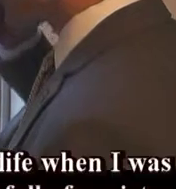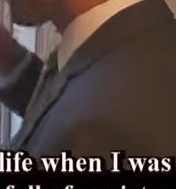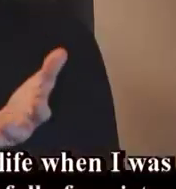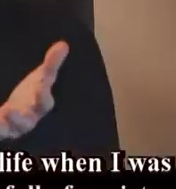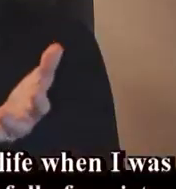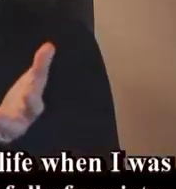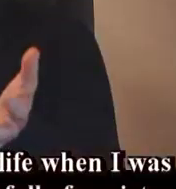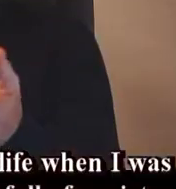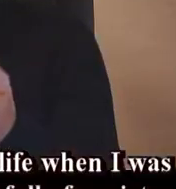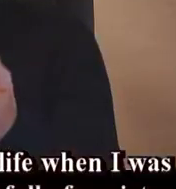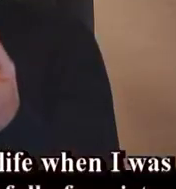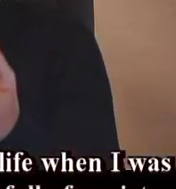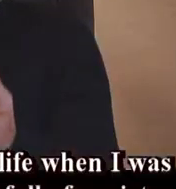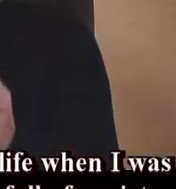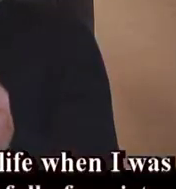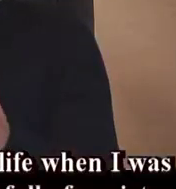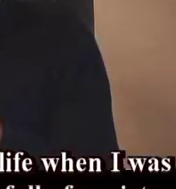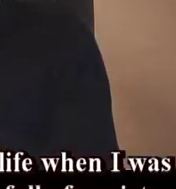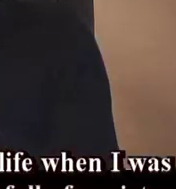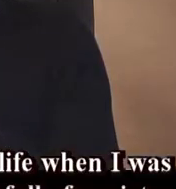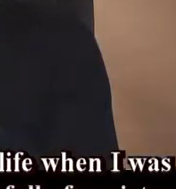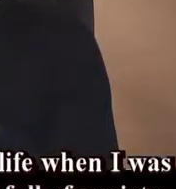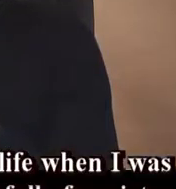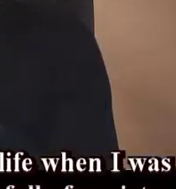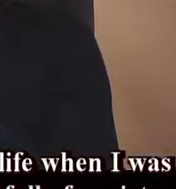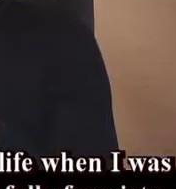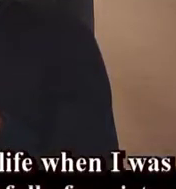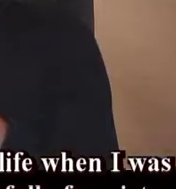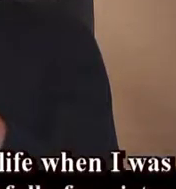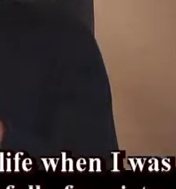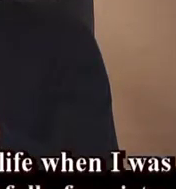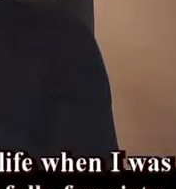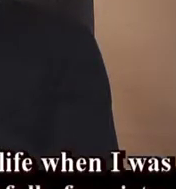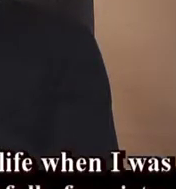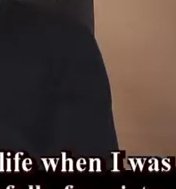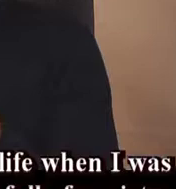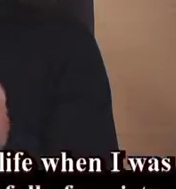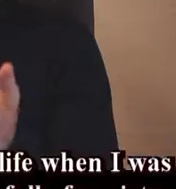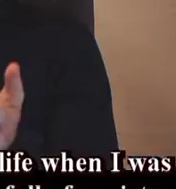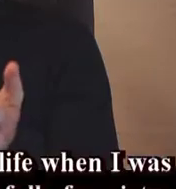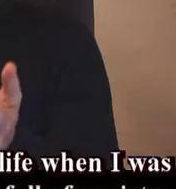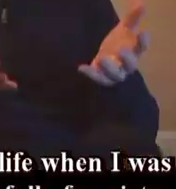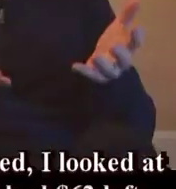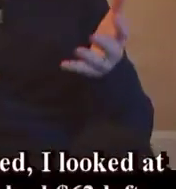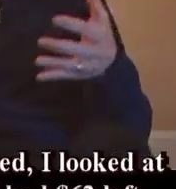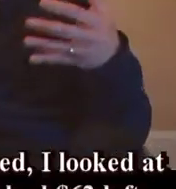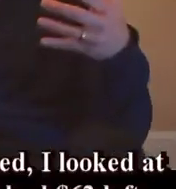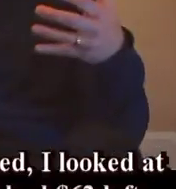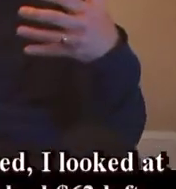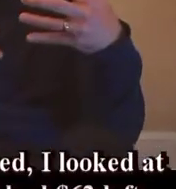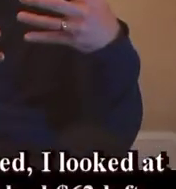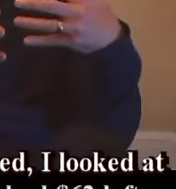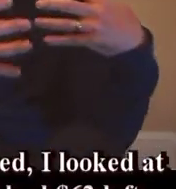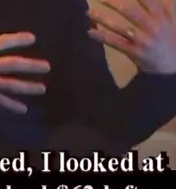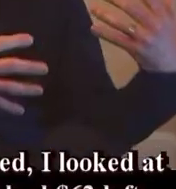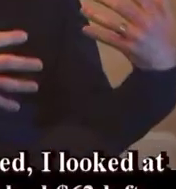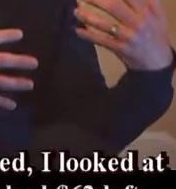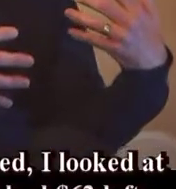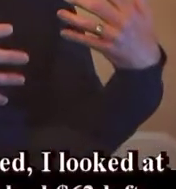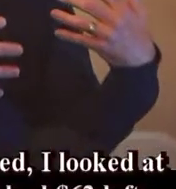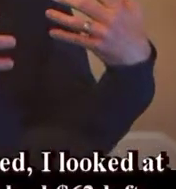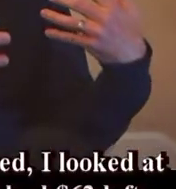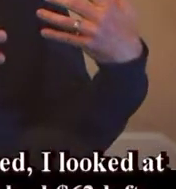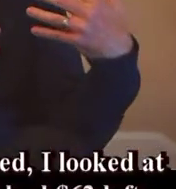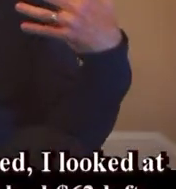There was a distinct moment in my life when I was 23 years old, and I'm laying in bed full of anxiety, and it's because right before I